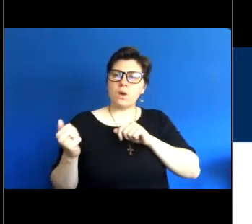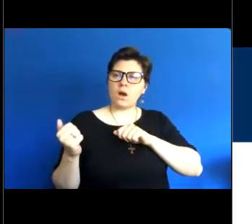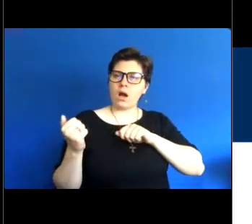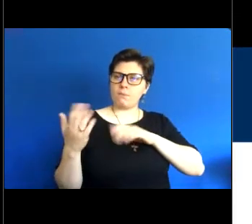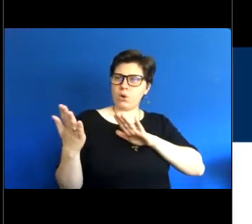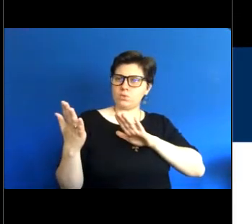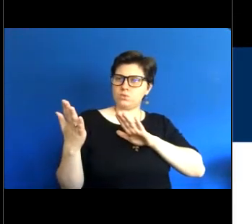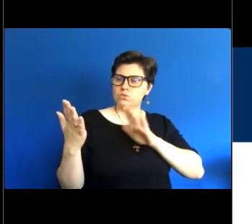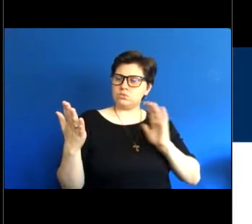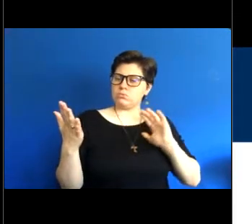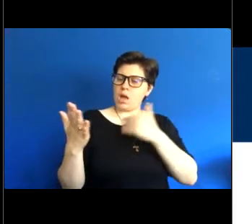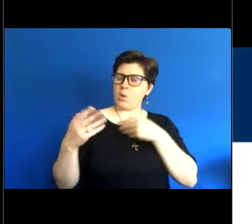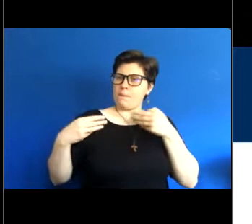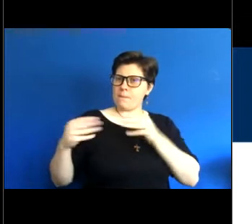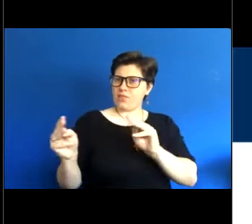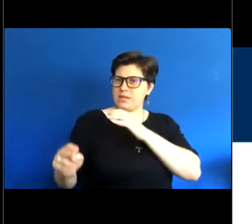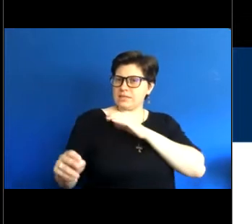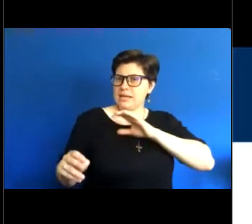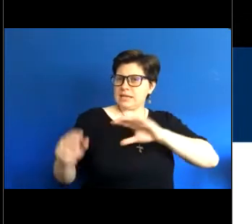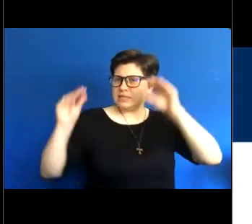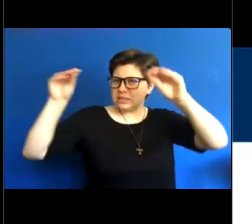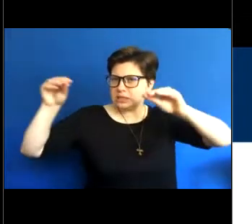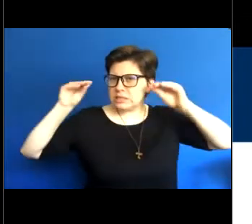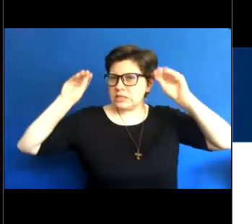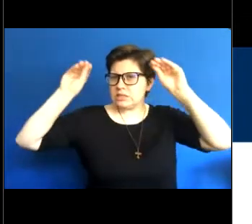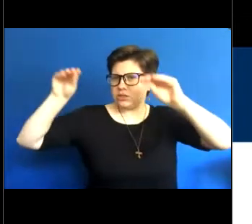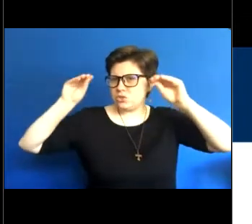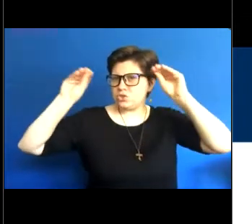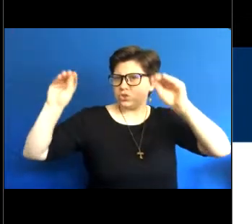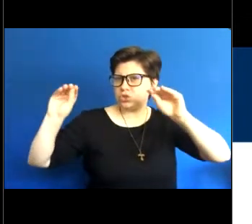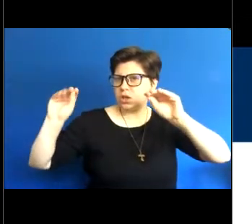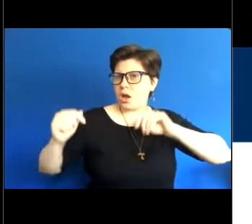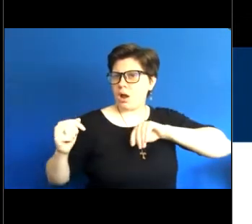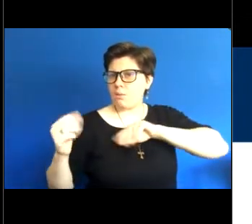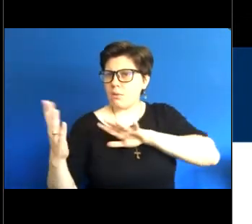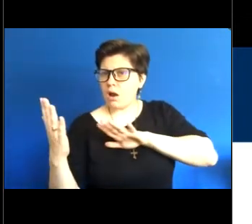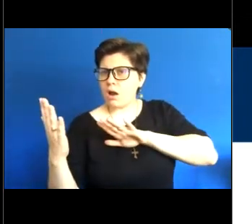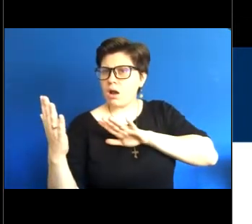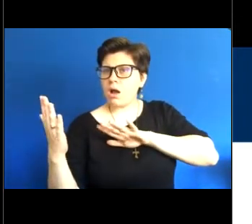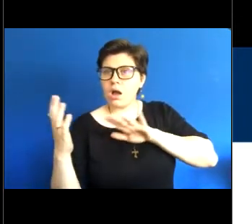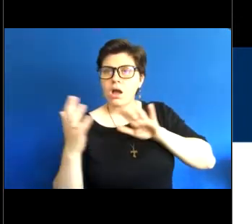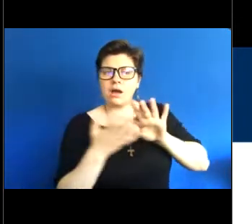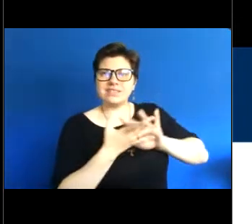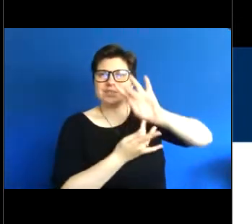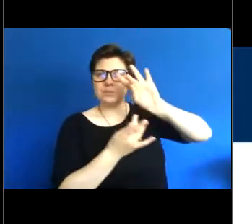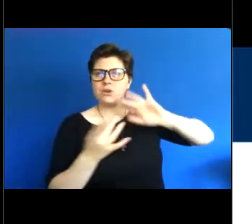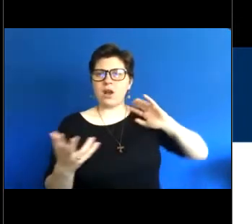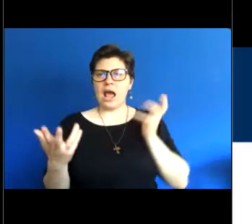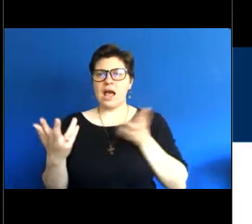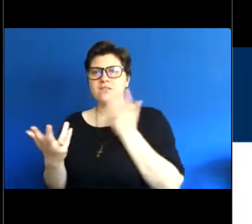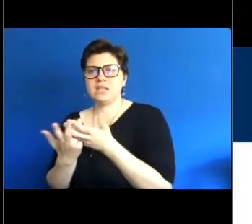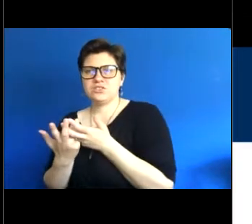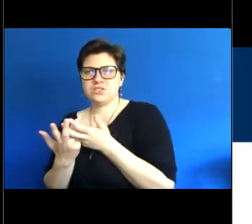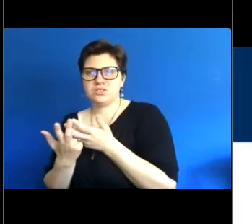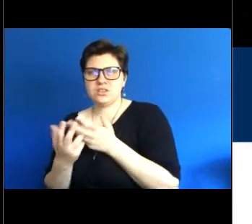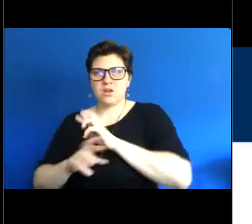method of catechesis, we need to approach our teaching endeavor with a spirit of adaptation, with a spirit